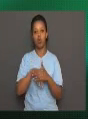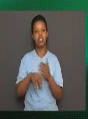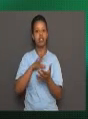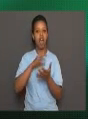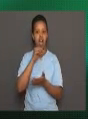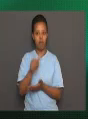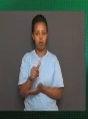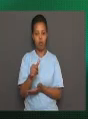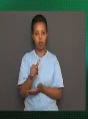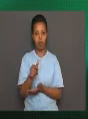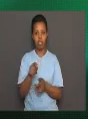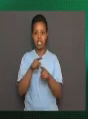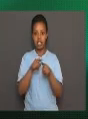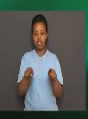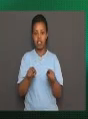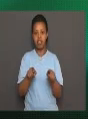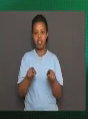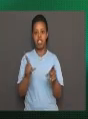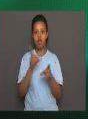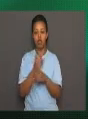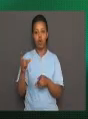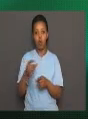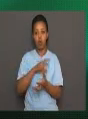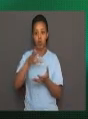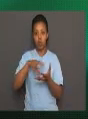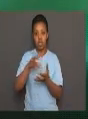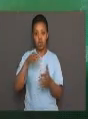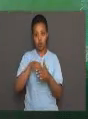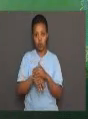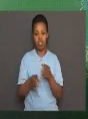but soluble in organic solvents.